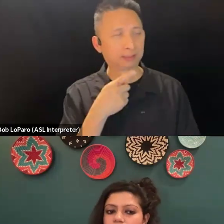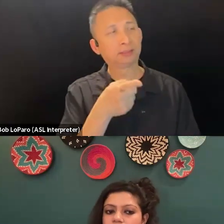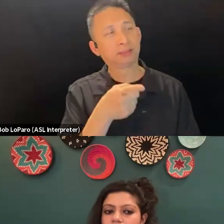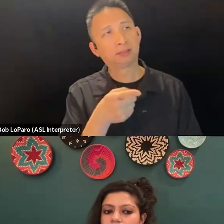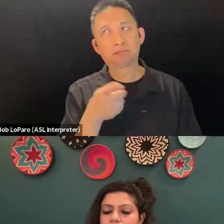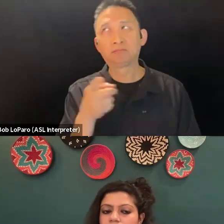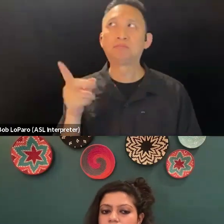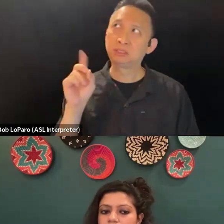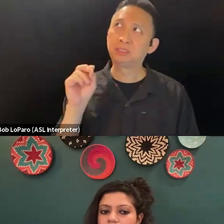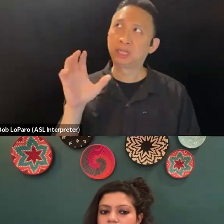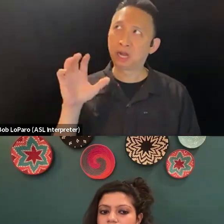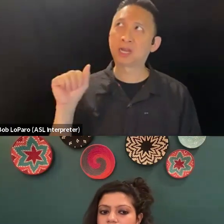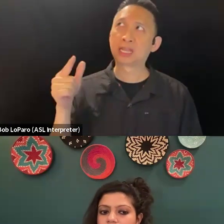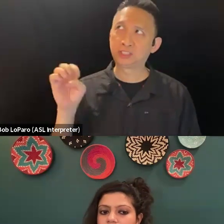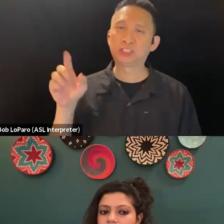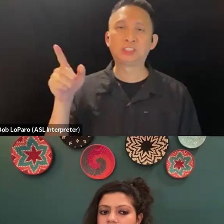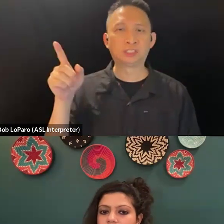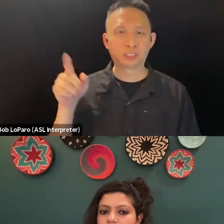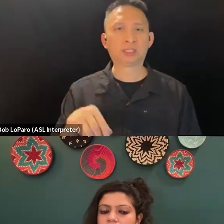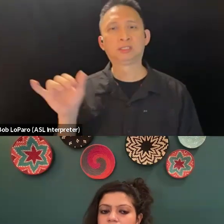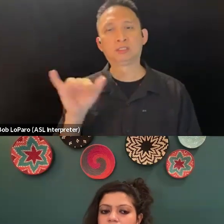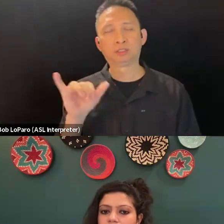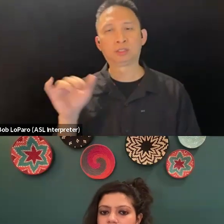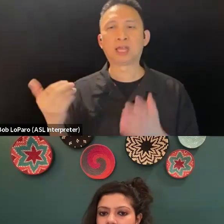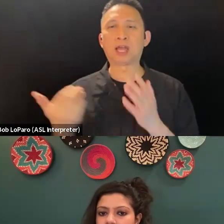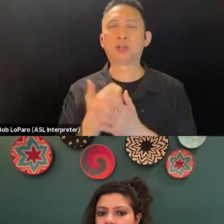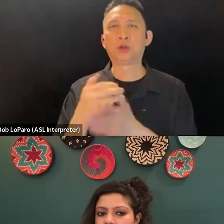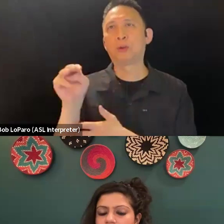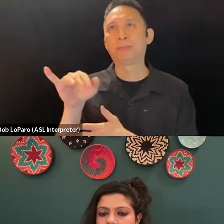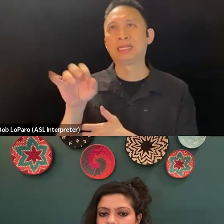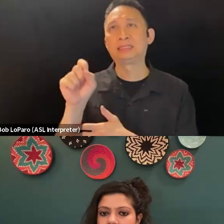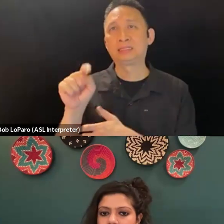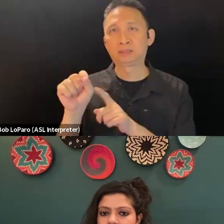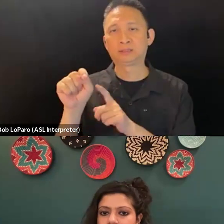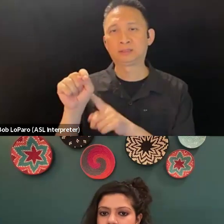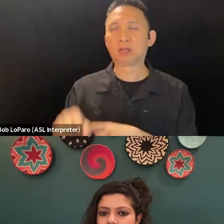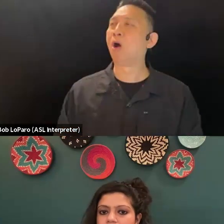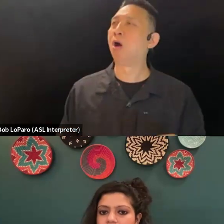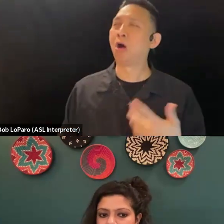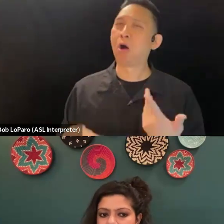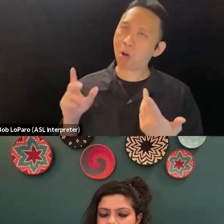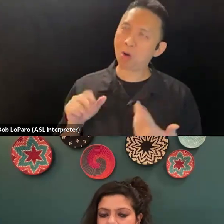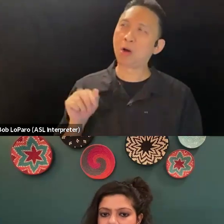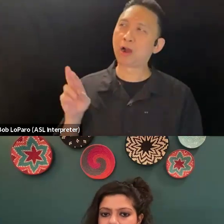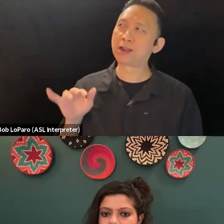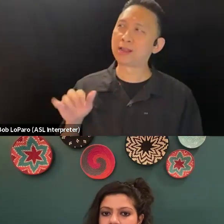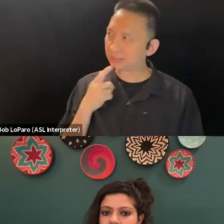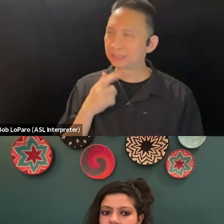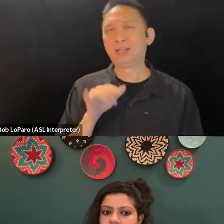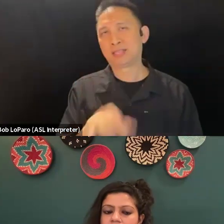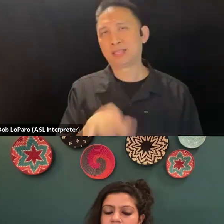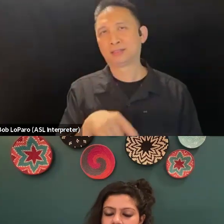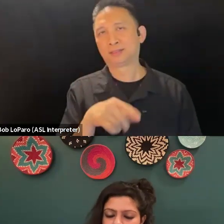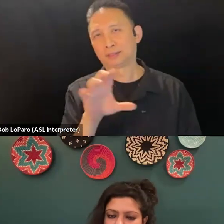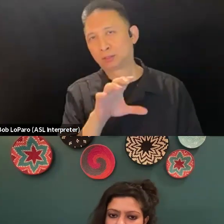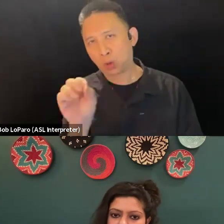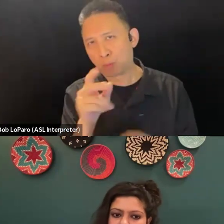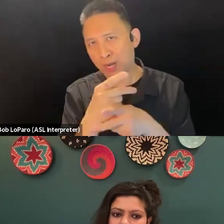It sounds in this conversation like there is no funding in India at all, which is now changing, and things are very much in